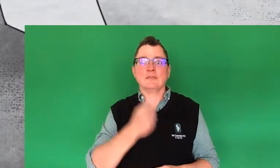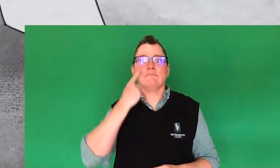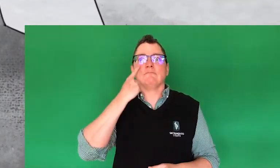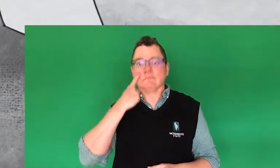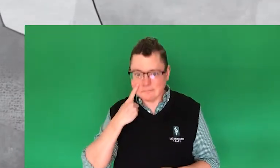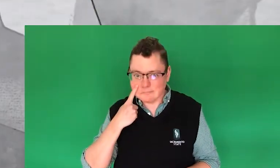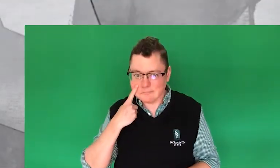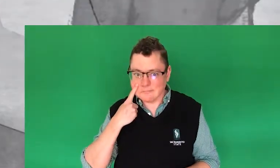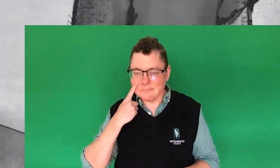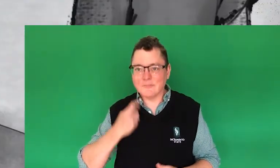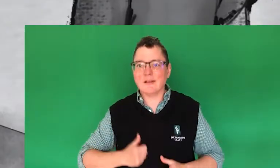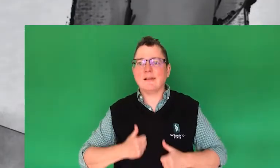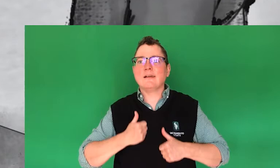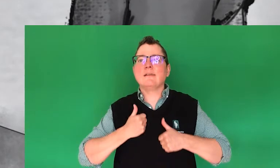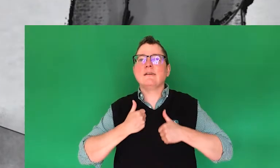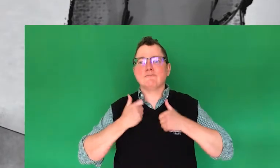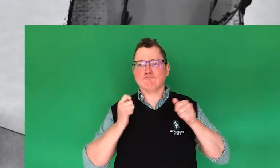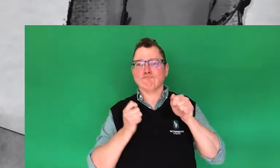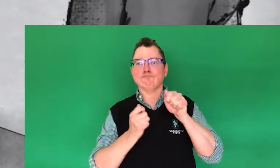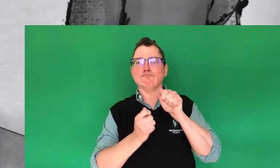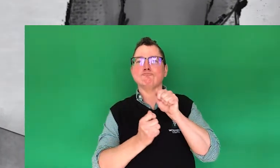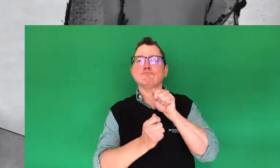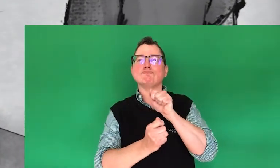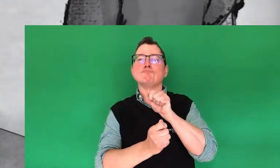He witnesses lives changed for the better.